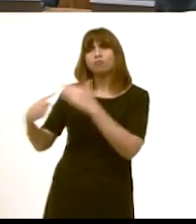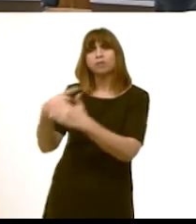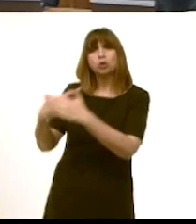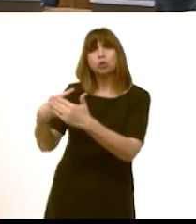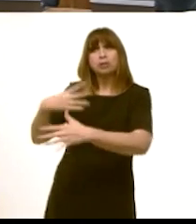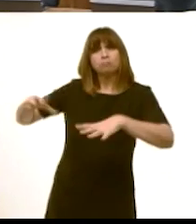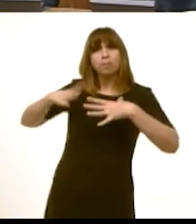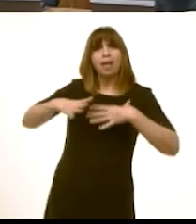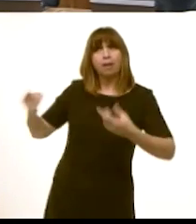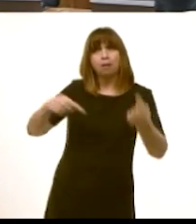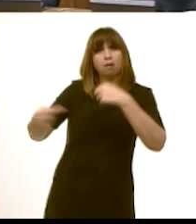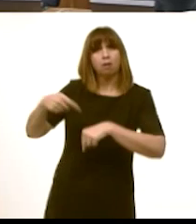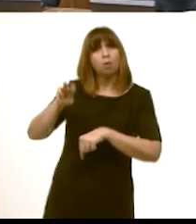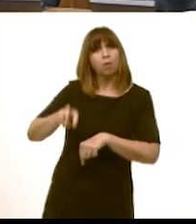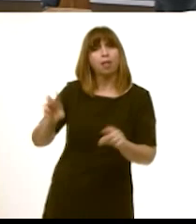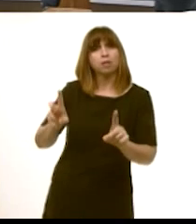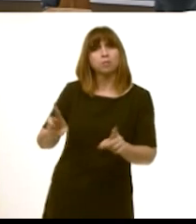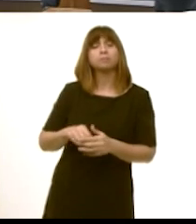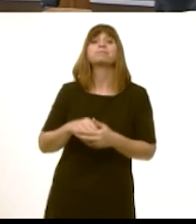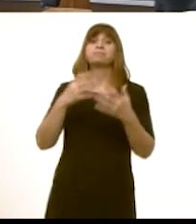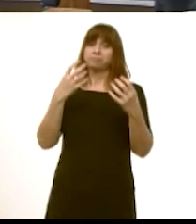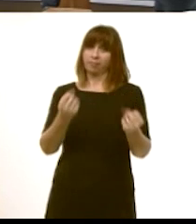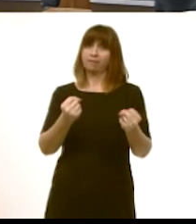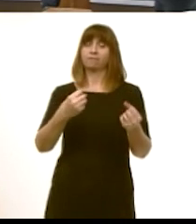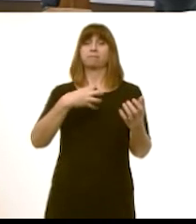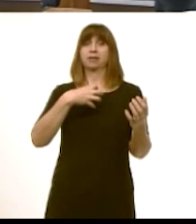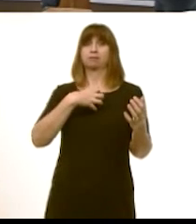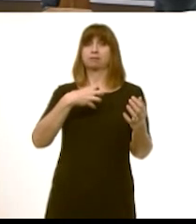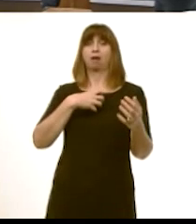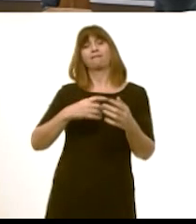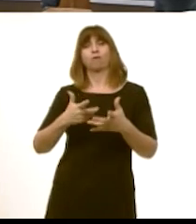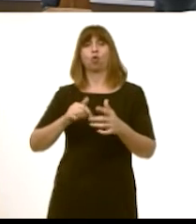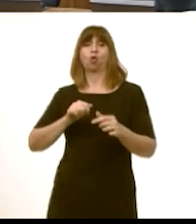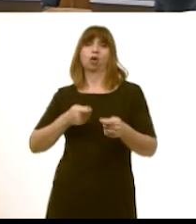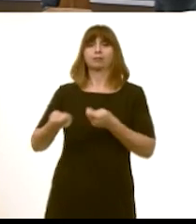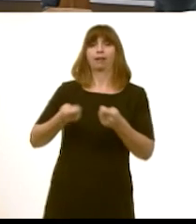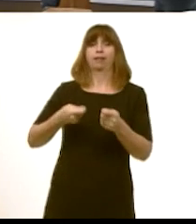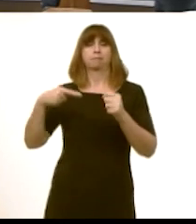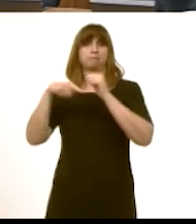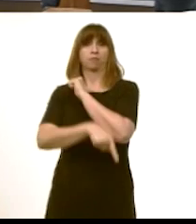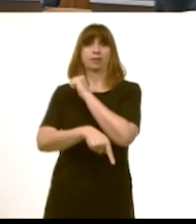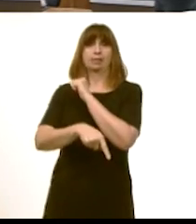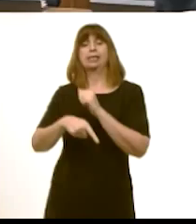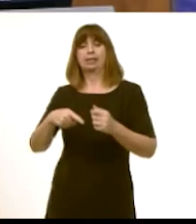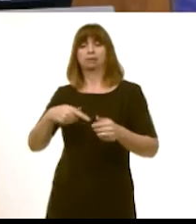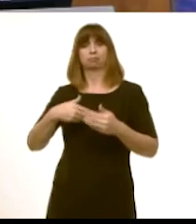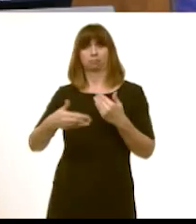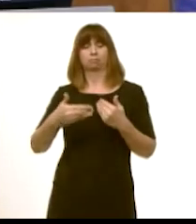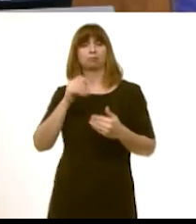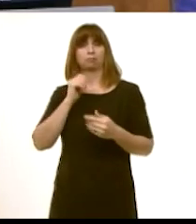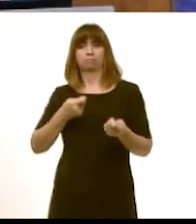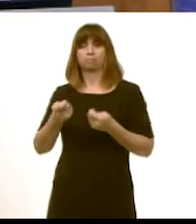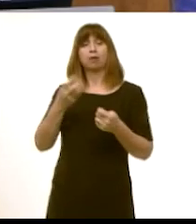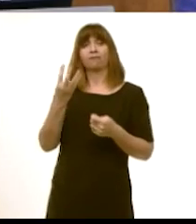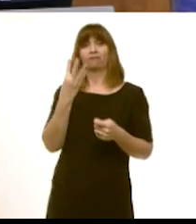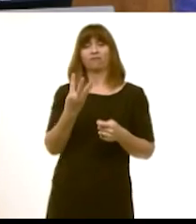Yes, the Minister for Communities and Tackling Poverty issued a written statement this morning regarding this issue. There are 4 local authorities participating